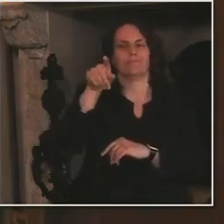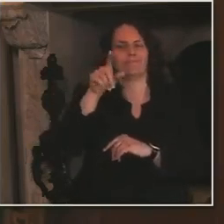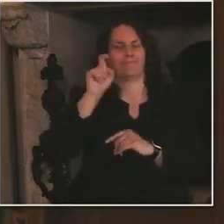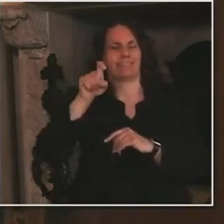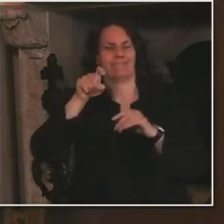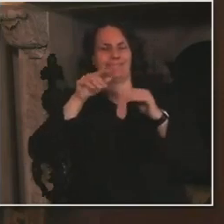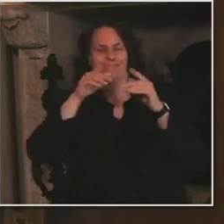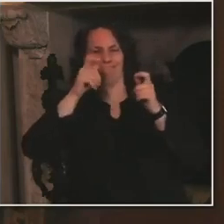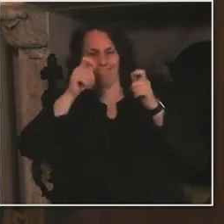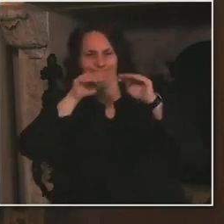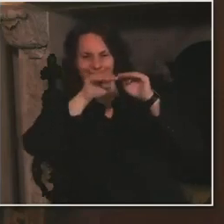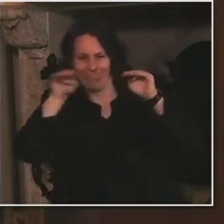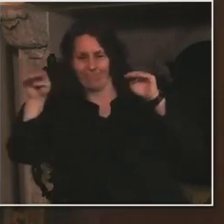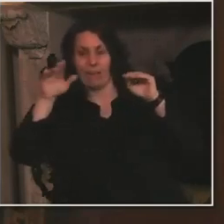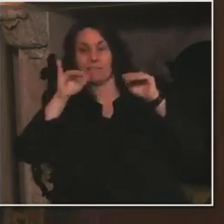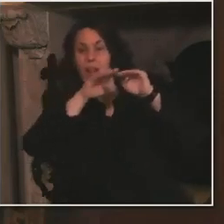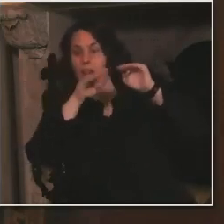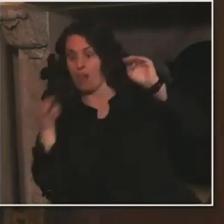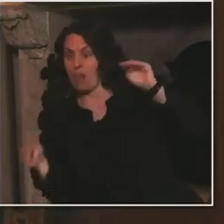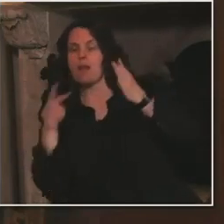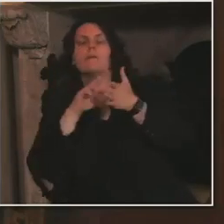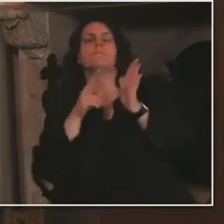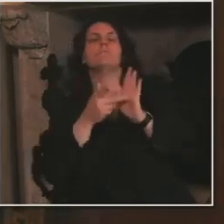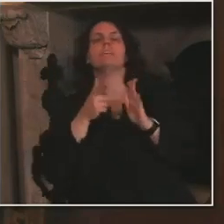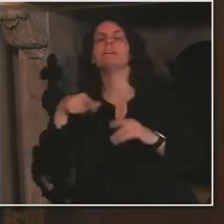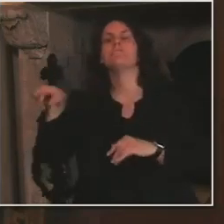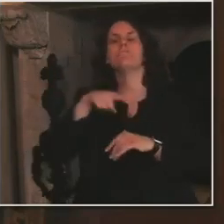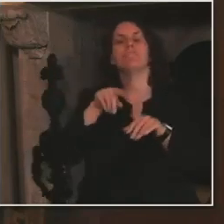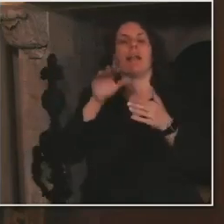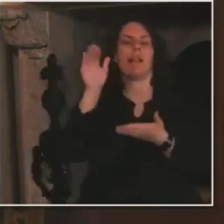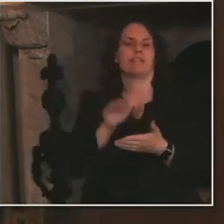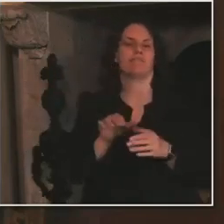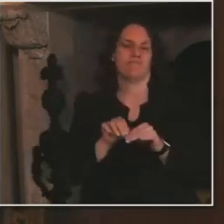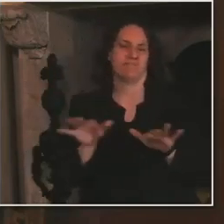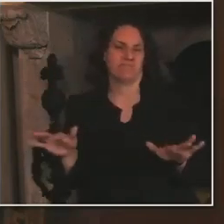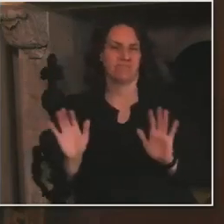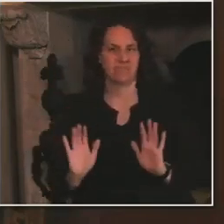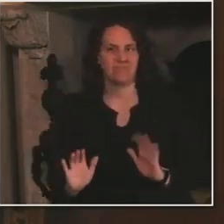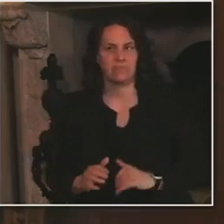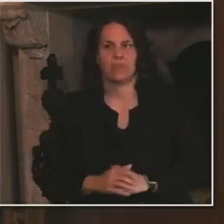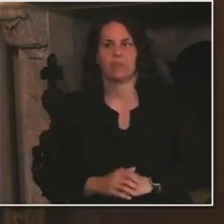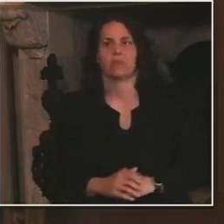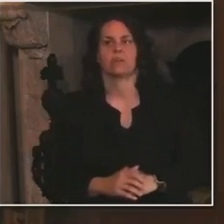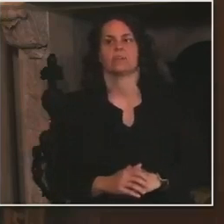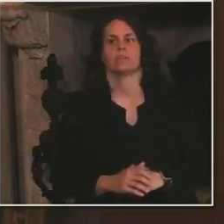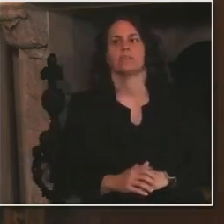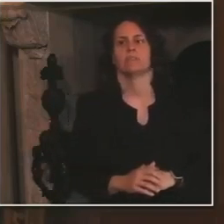now we're in a situation where there is community spread, probably in too many communities to feel like